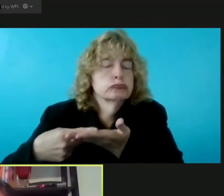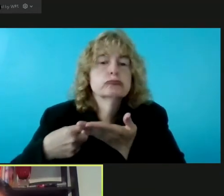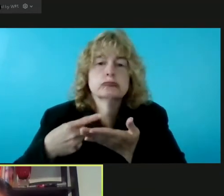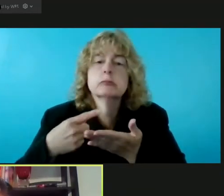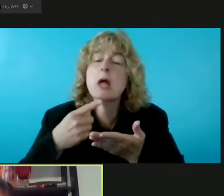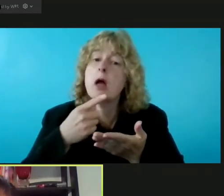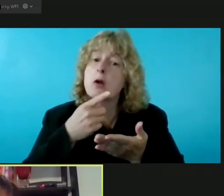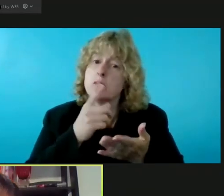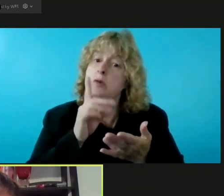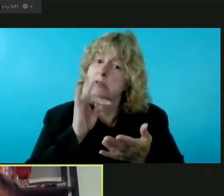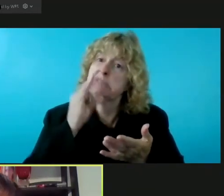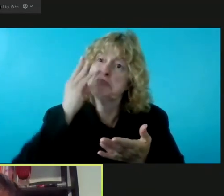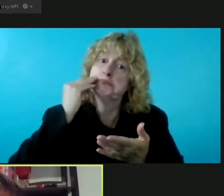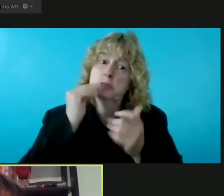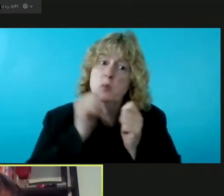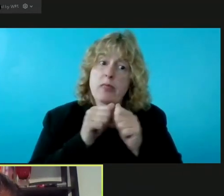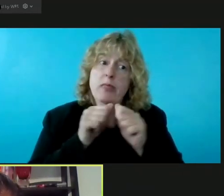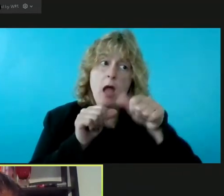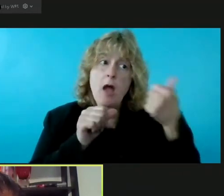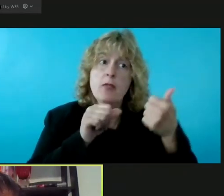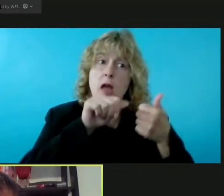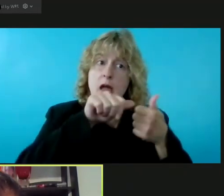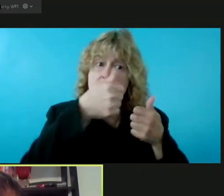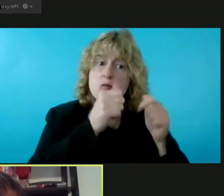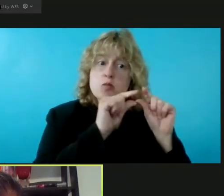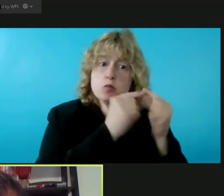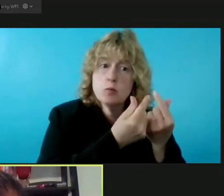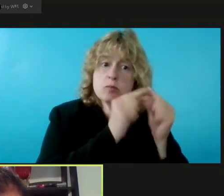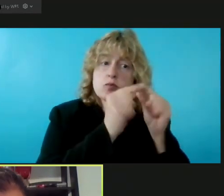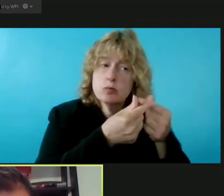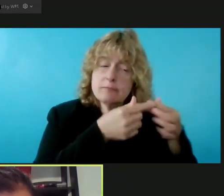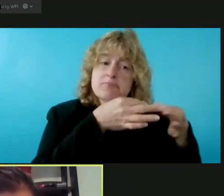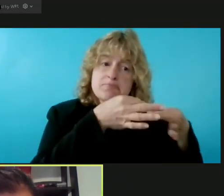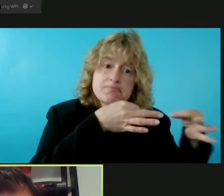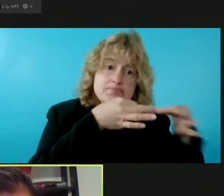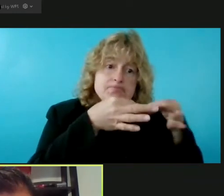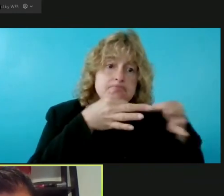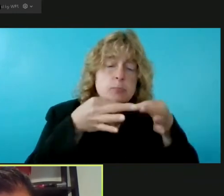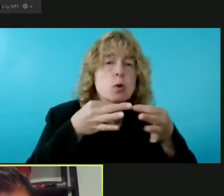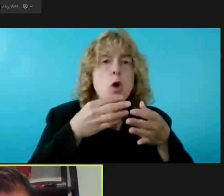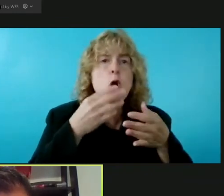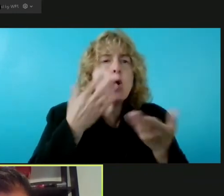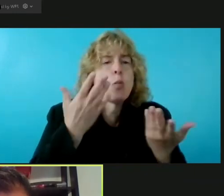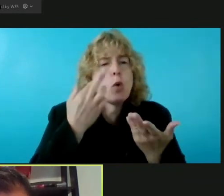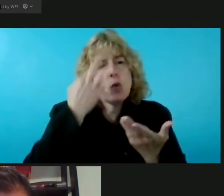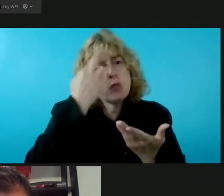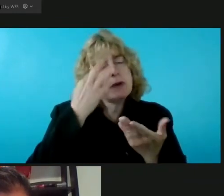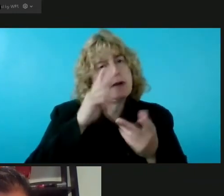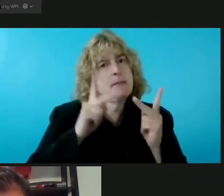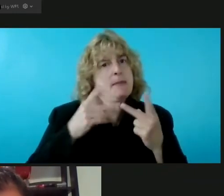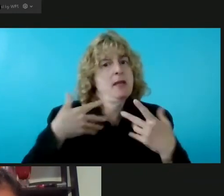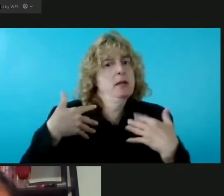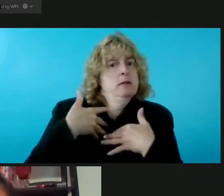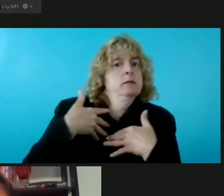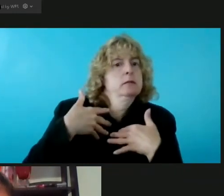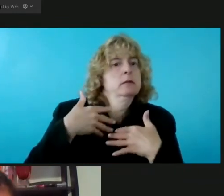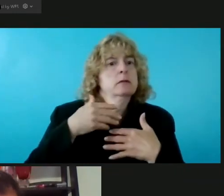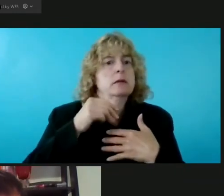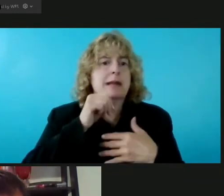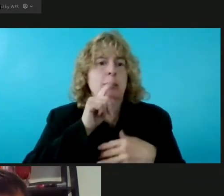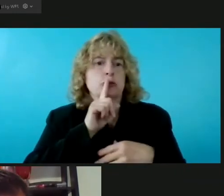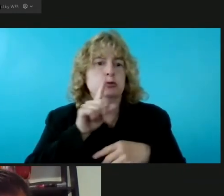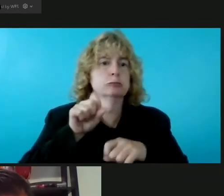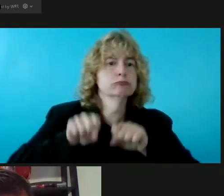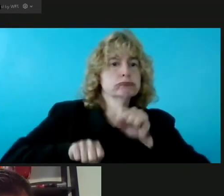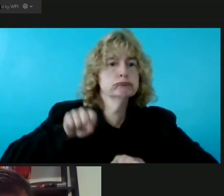of the reasons that people have for their hesitancy with this vaccine? So I think